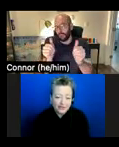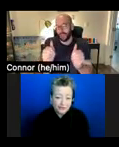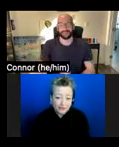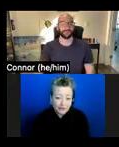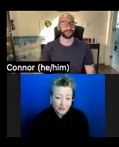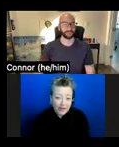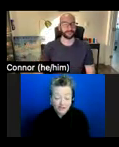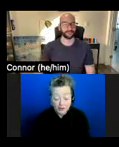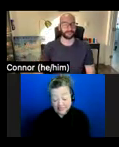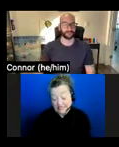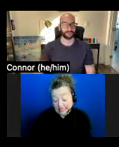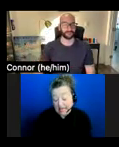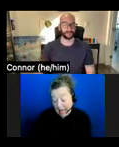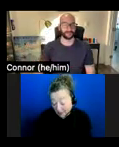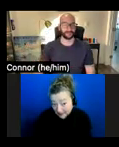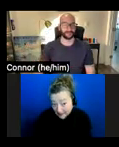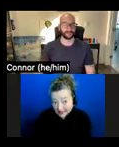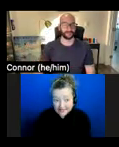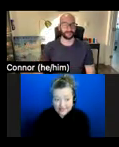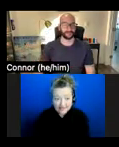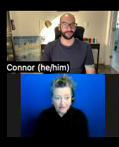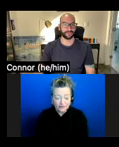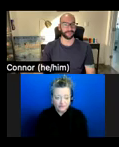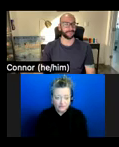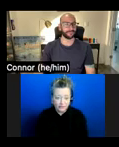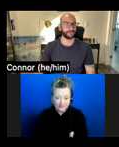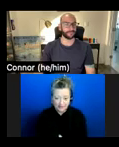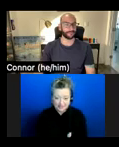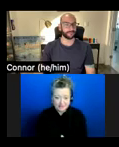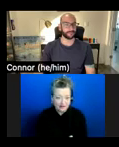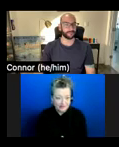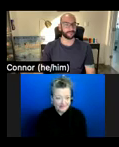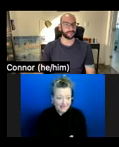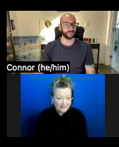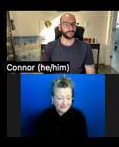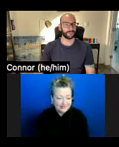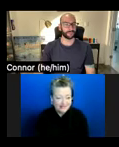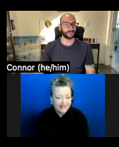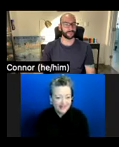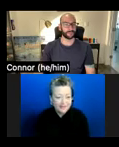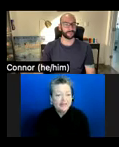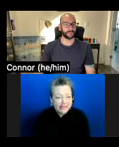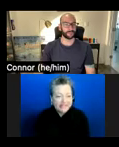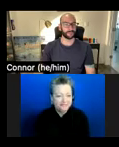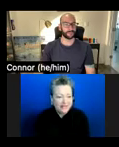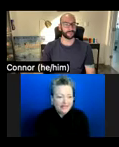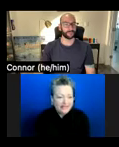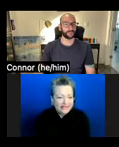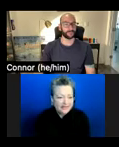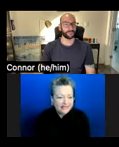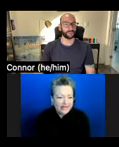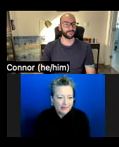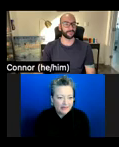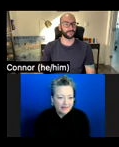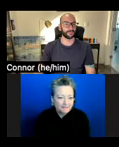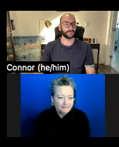I'm not sure if we're actually going to see it happening because it's all within a very small time line, but let's see. Let's